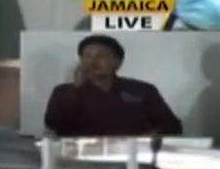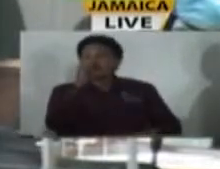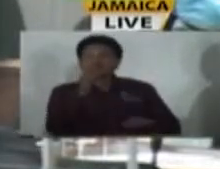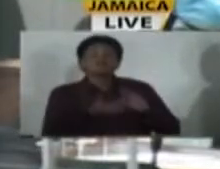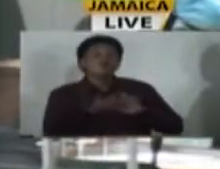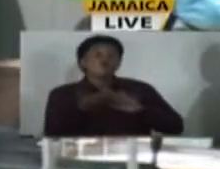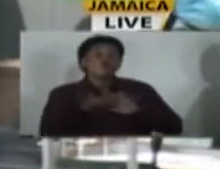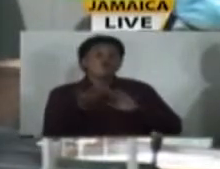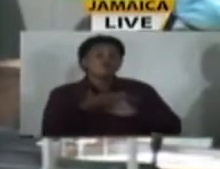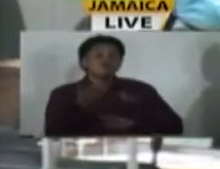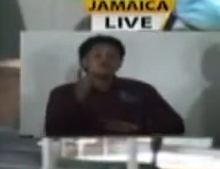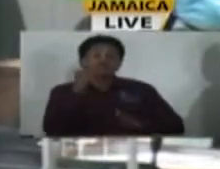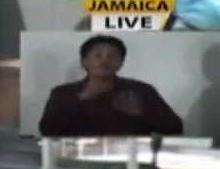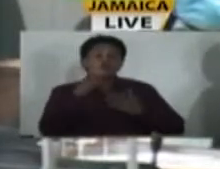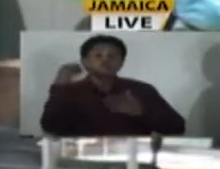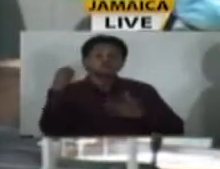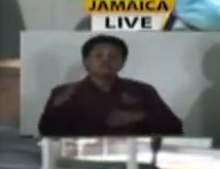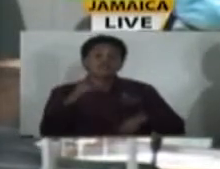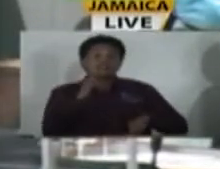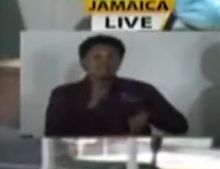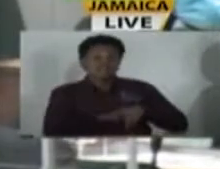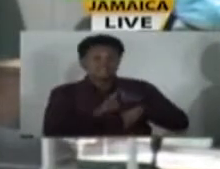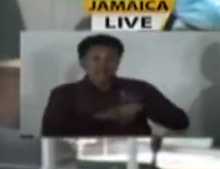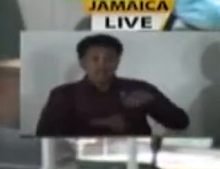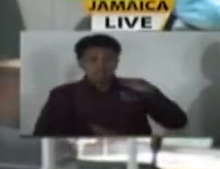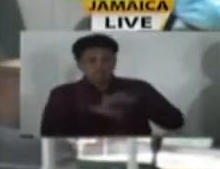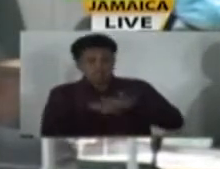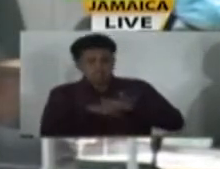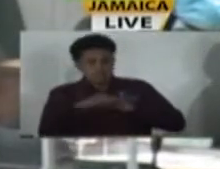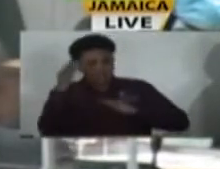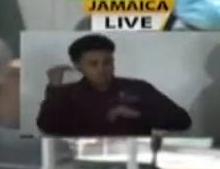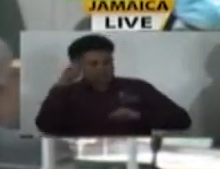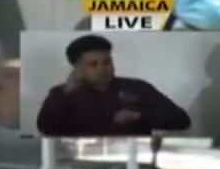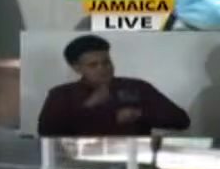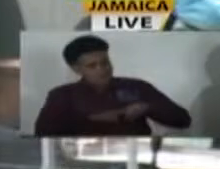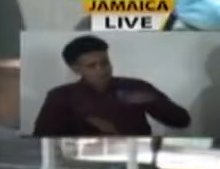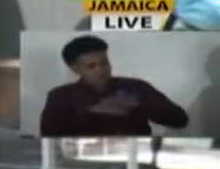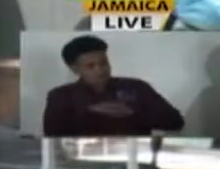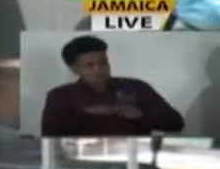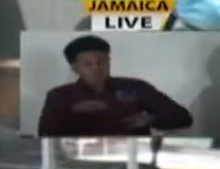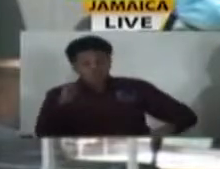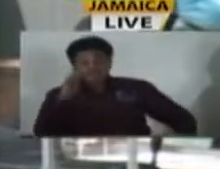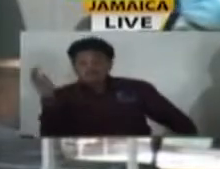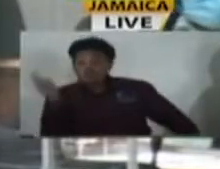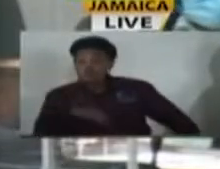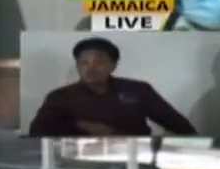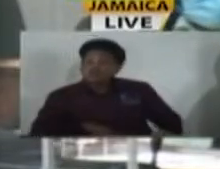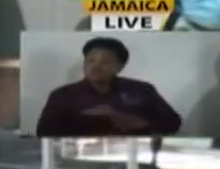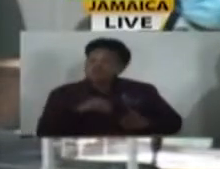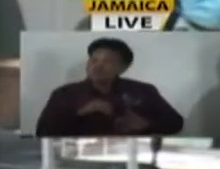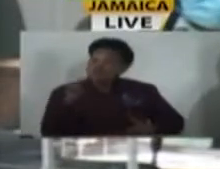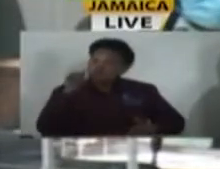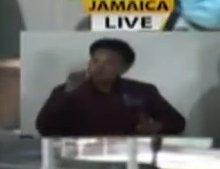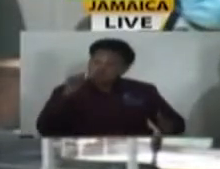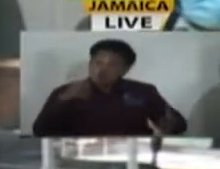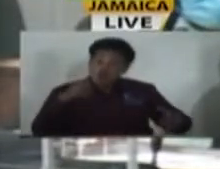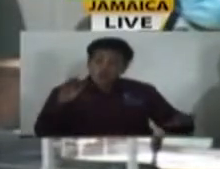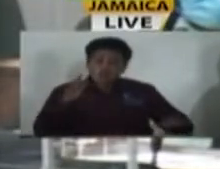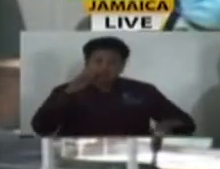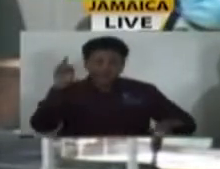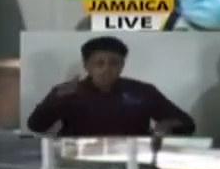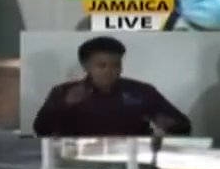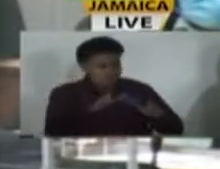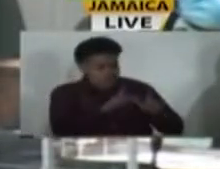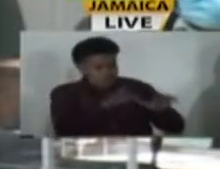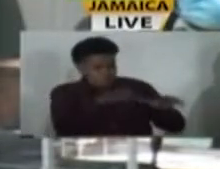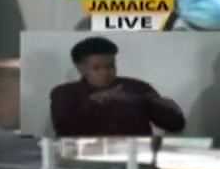operated outside of the time specified does not have the necessary